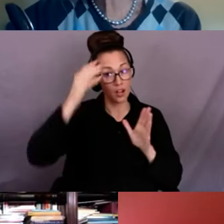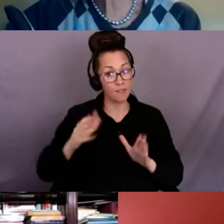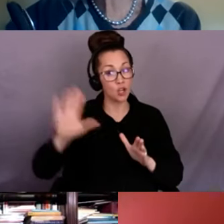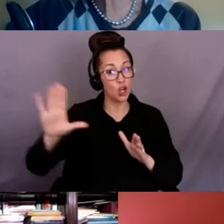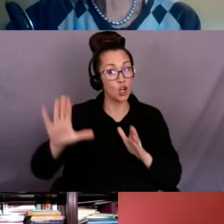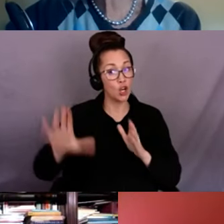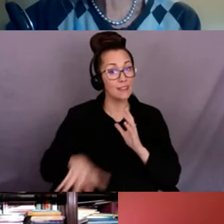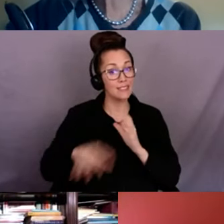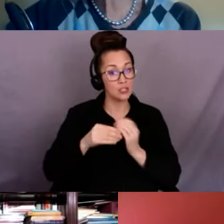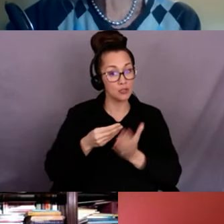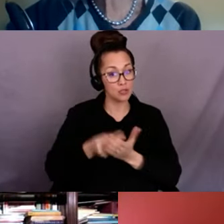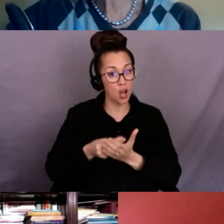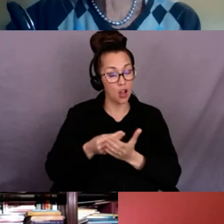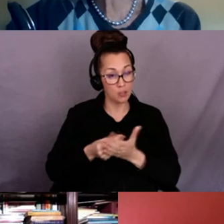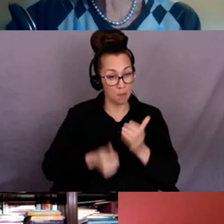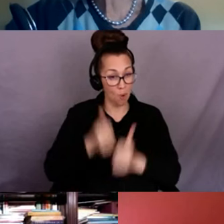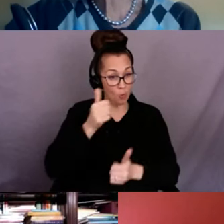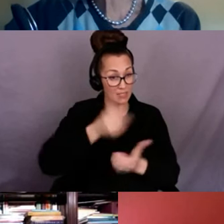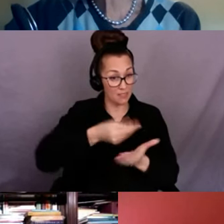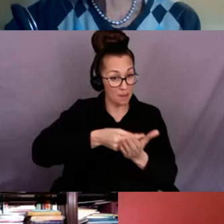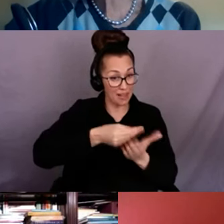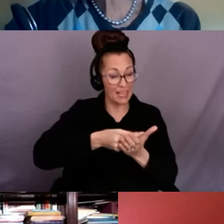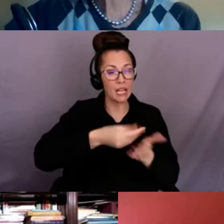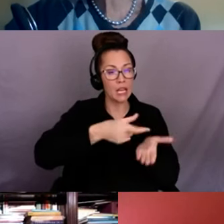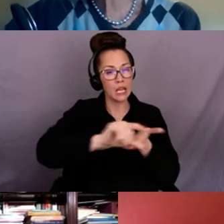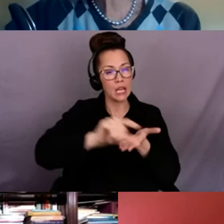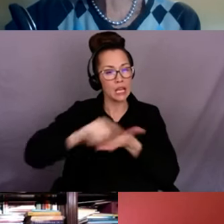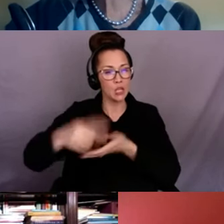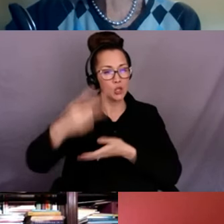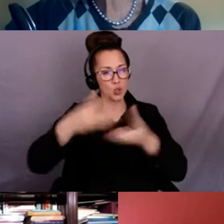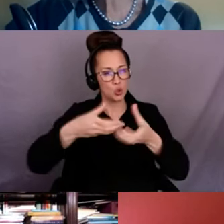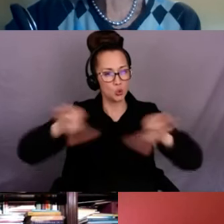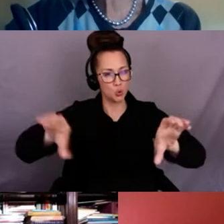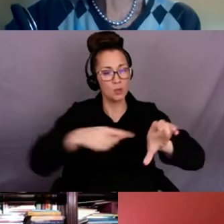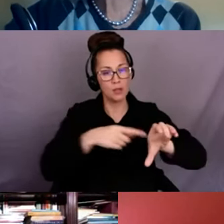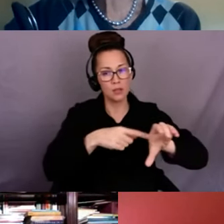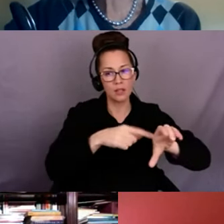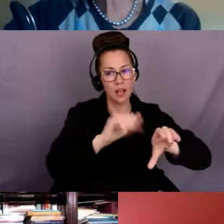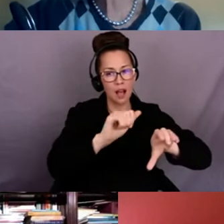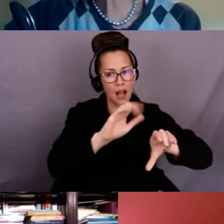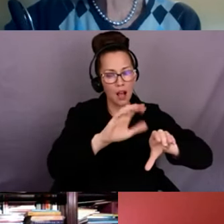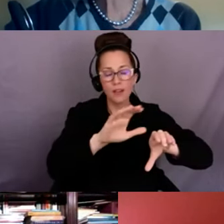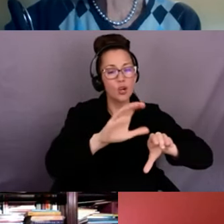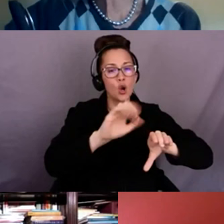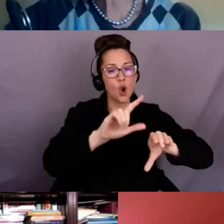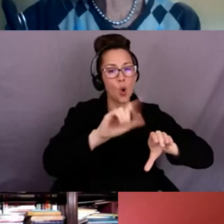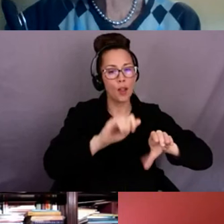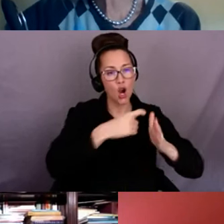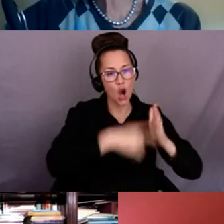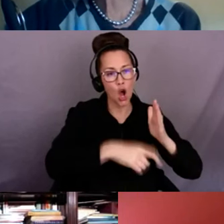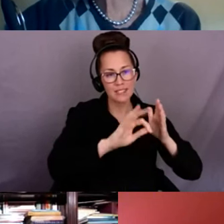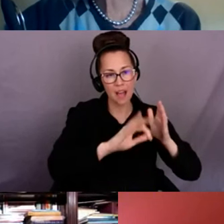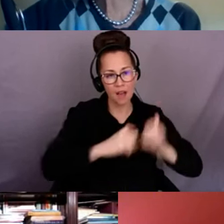are, the bulk of those dollars go in two different areas. The first is to a COLA, cost of living adjustment, that would go directly